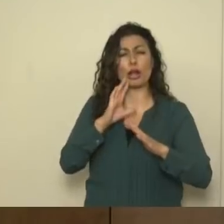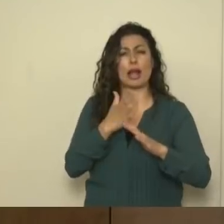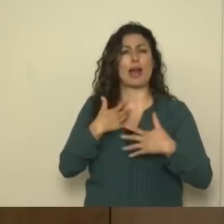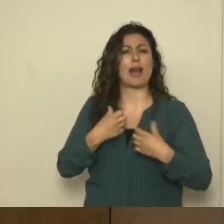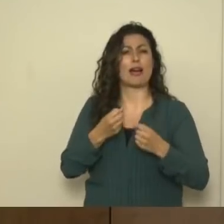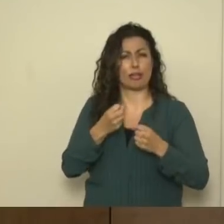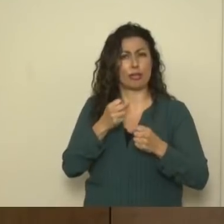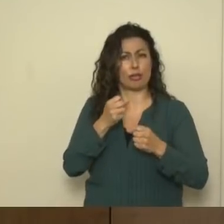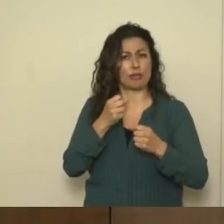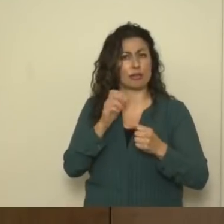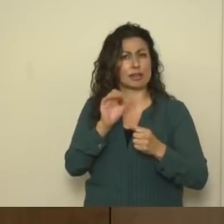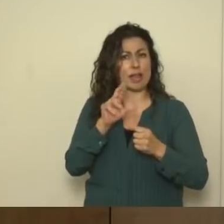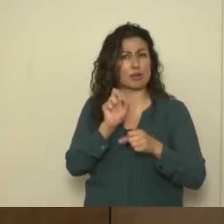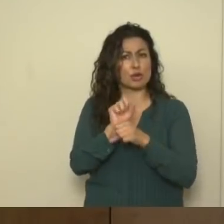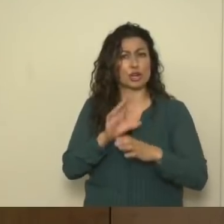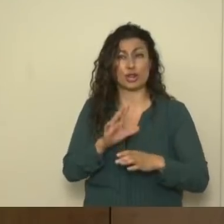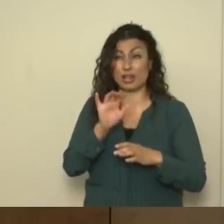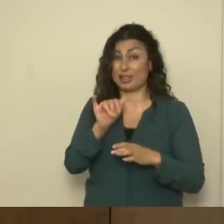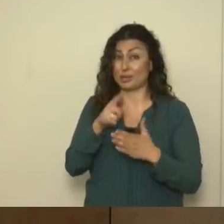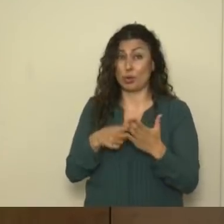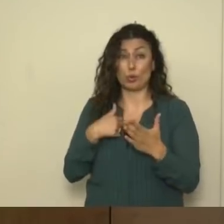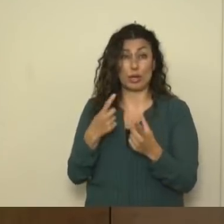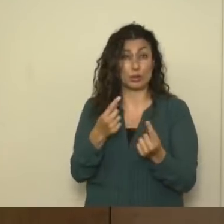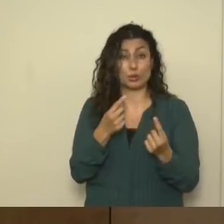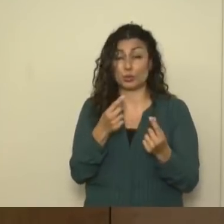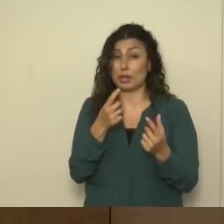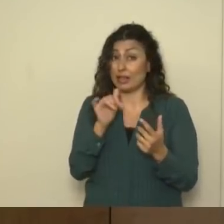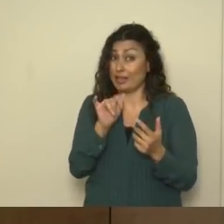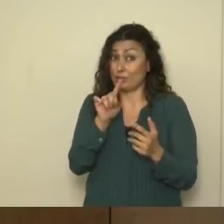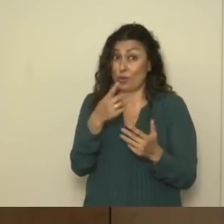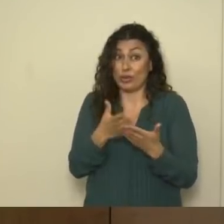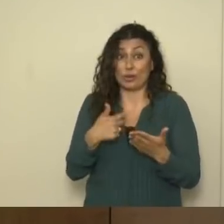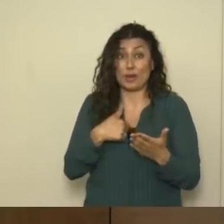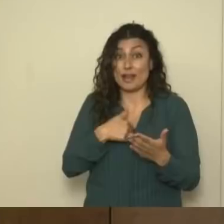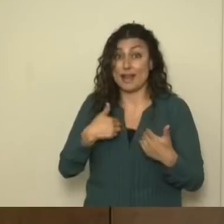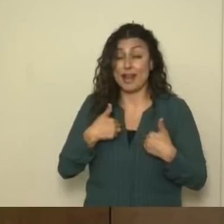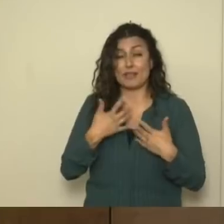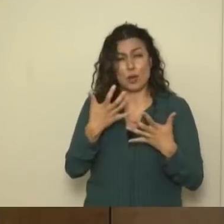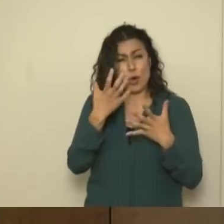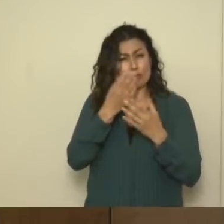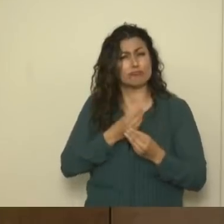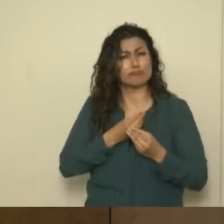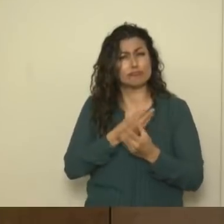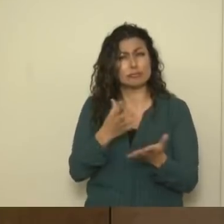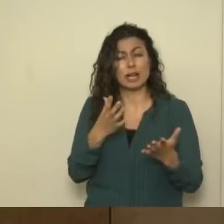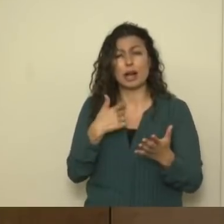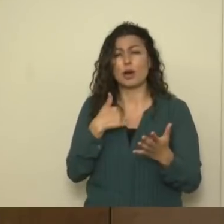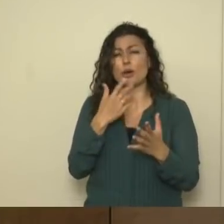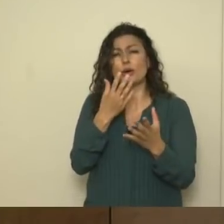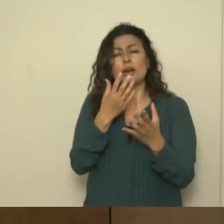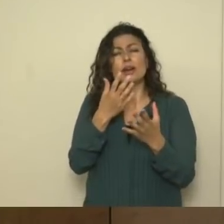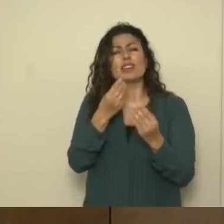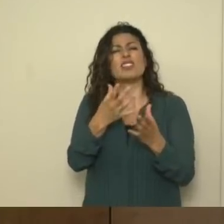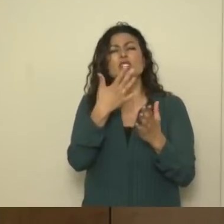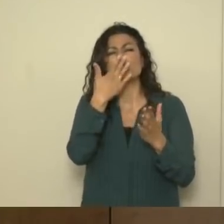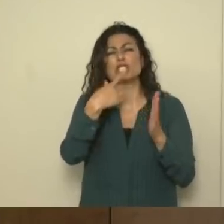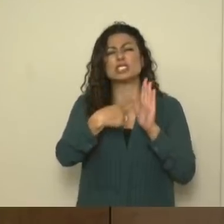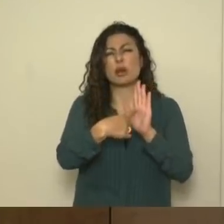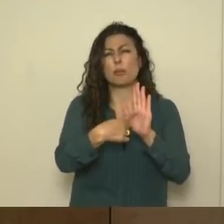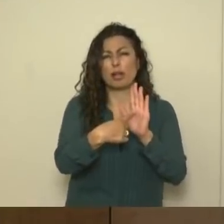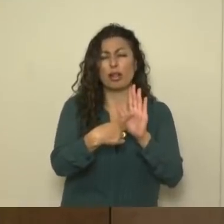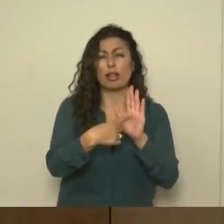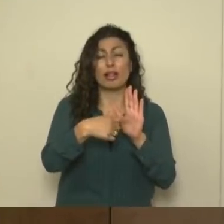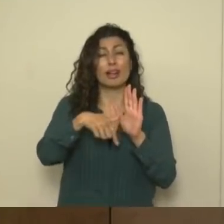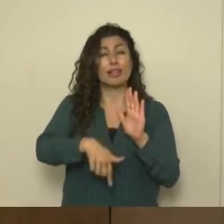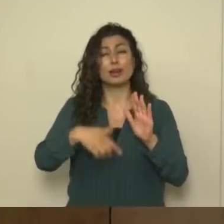in that context because that's all we have. So we'll get that to you. And I want to just provide an example that in